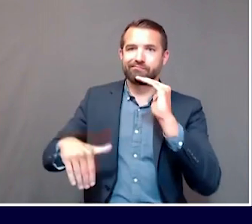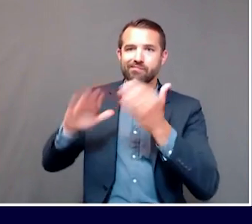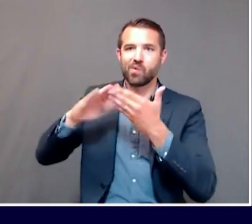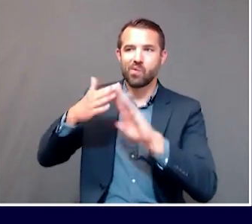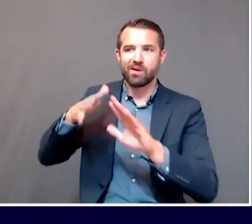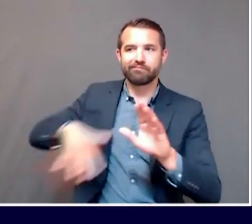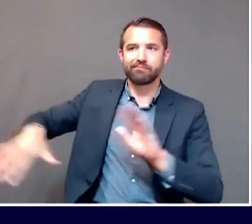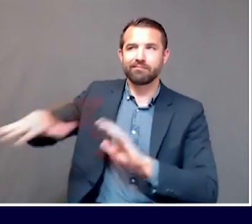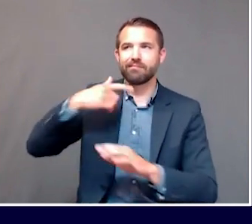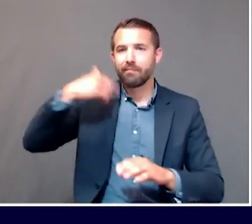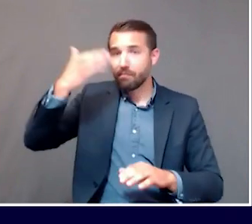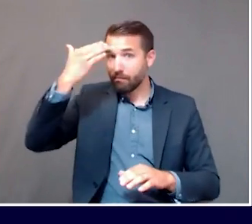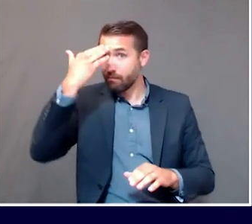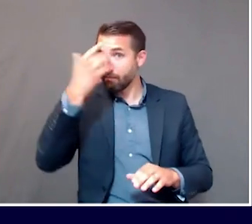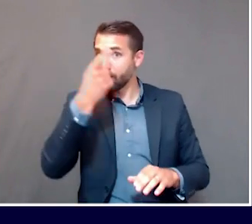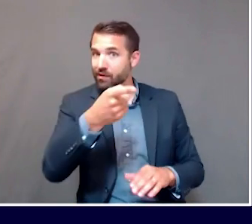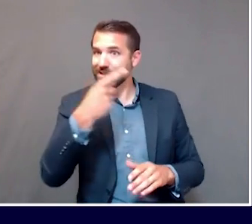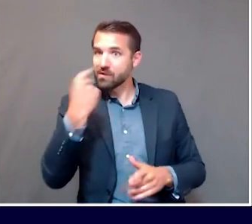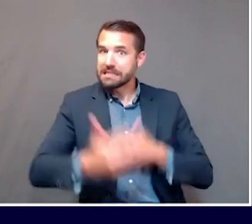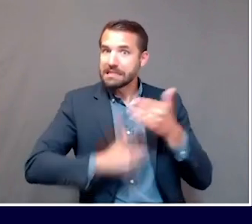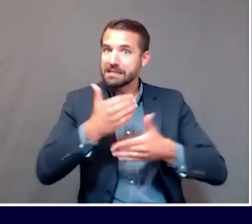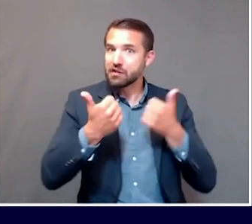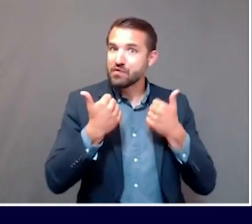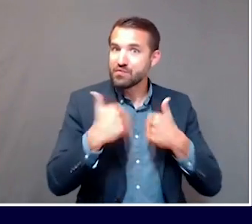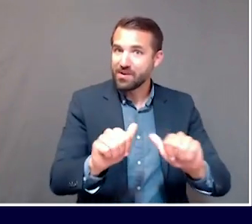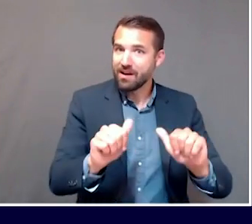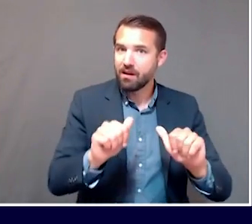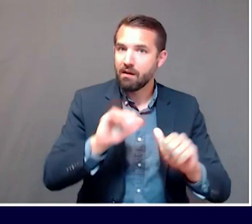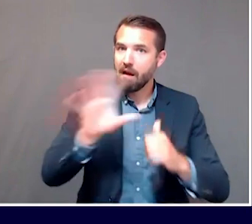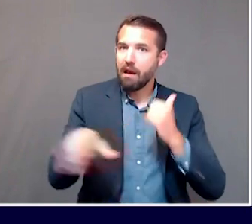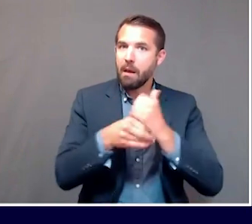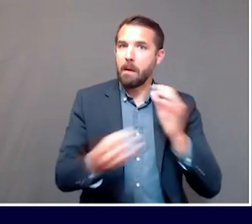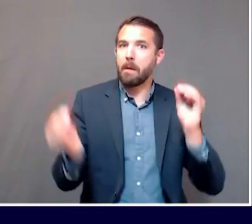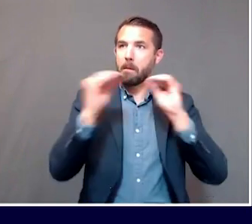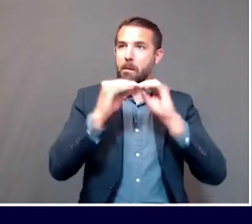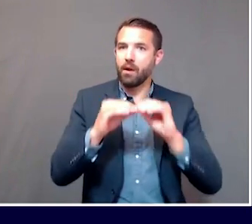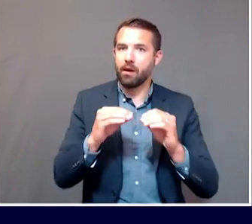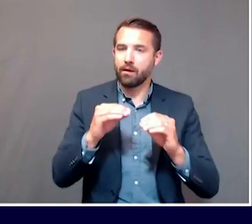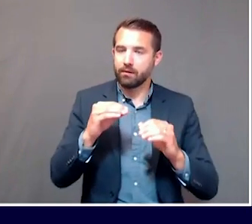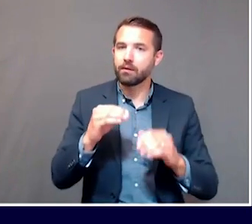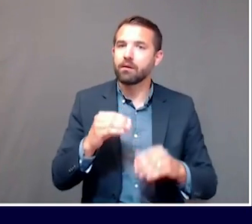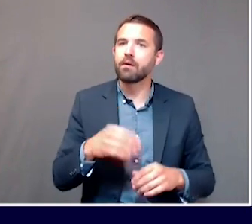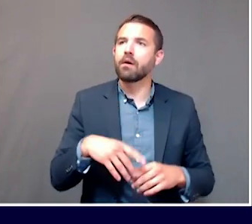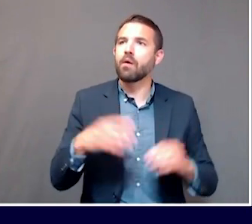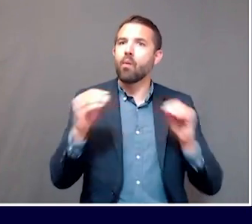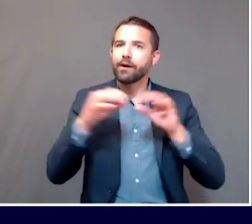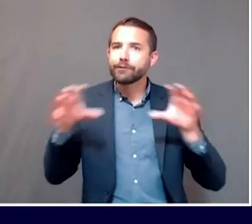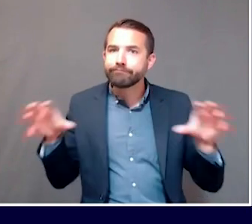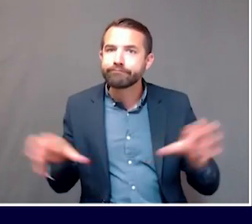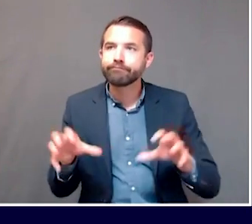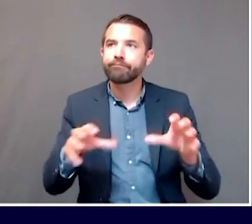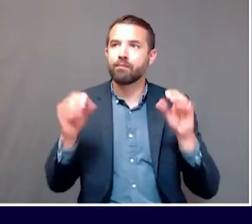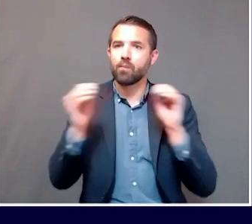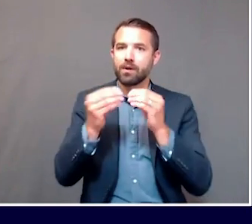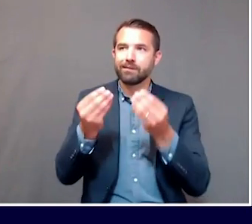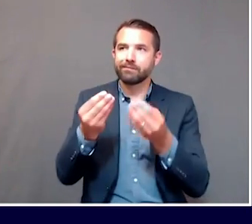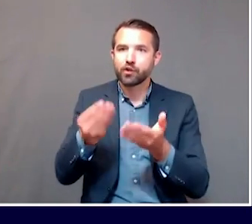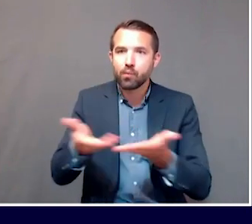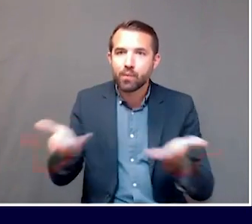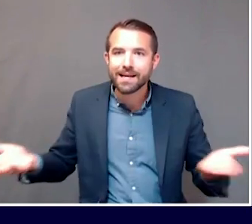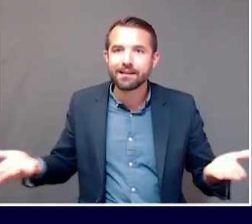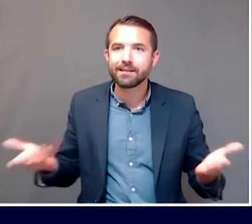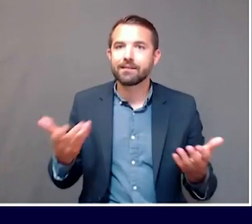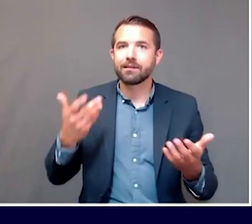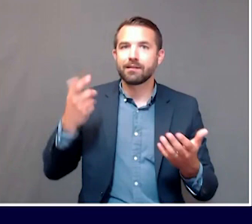to healthcare and trying to translate some of the informational materials. But is there a new